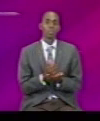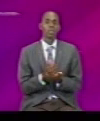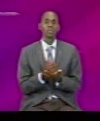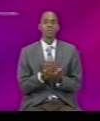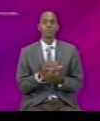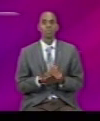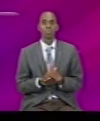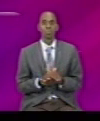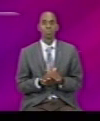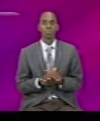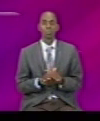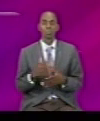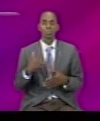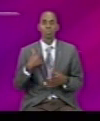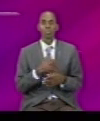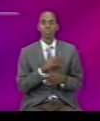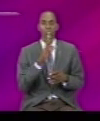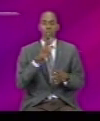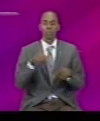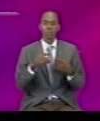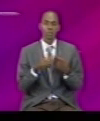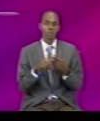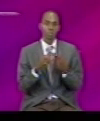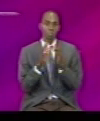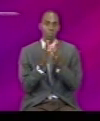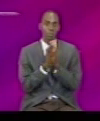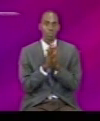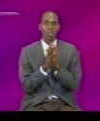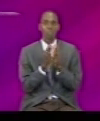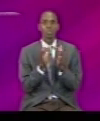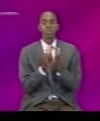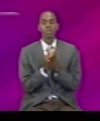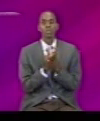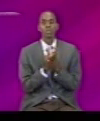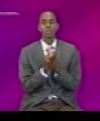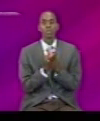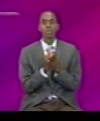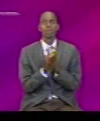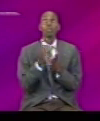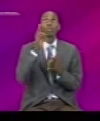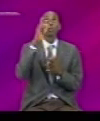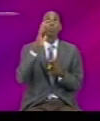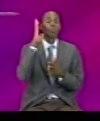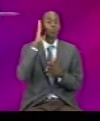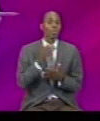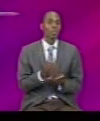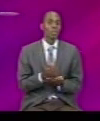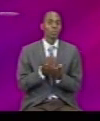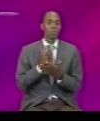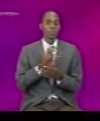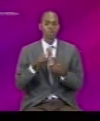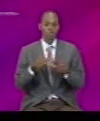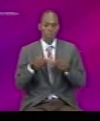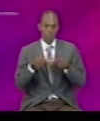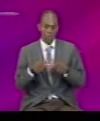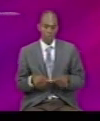Amen. We're going to pray that God will help us to remain